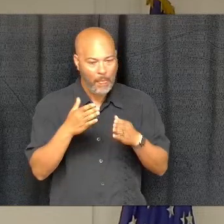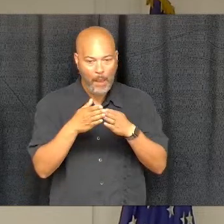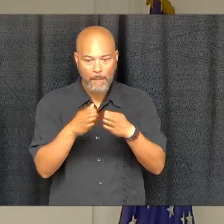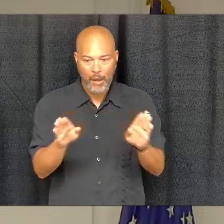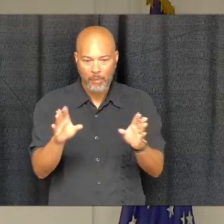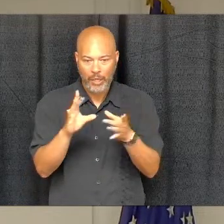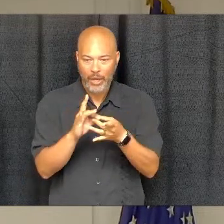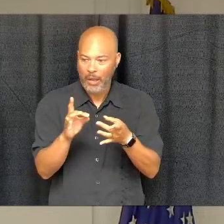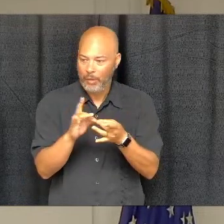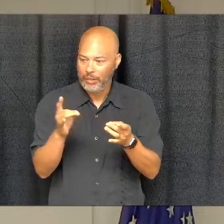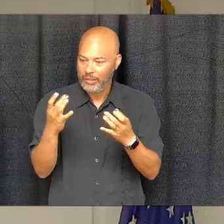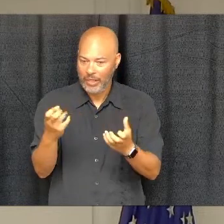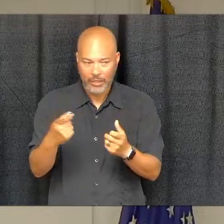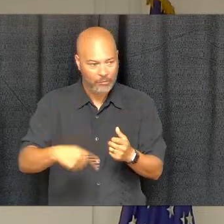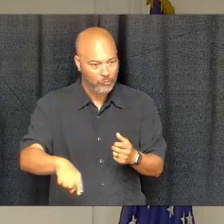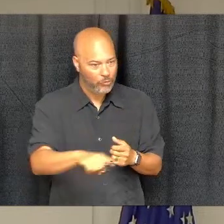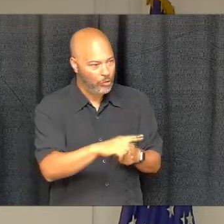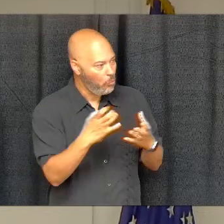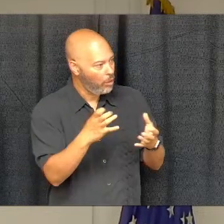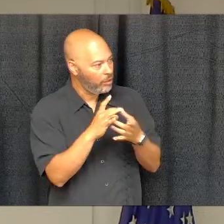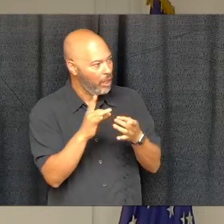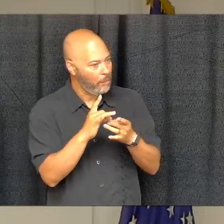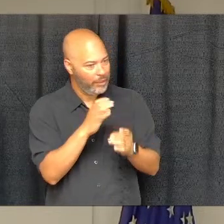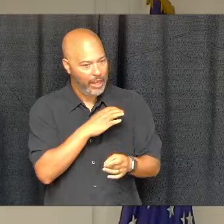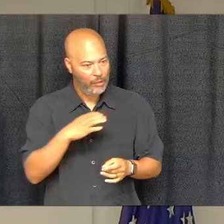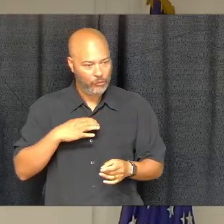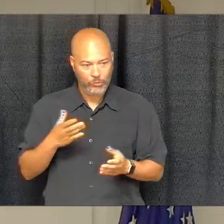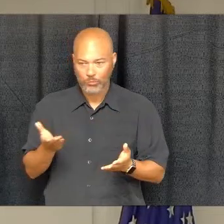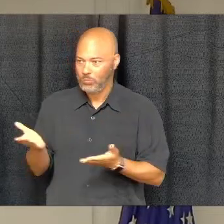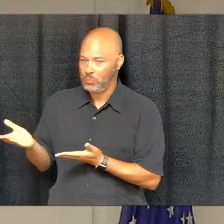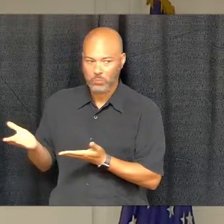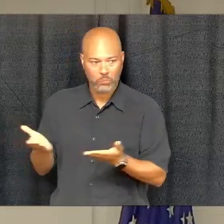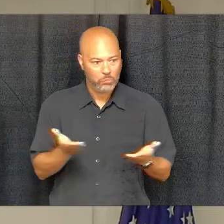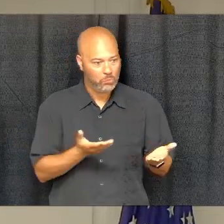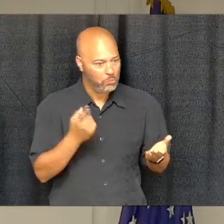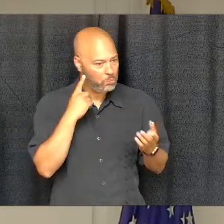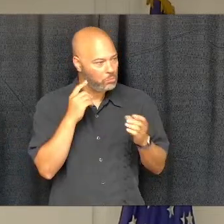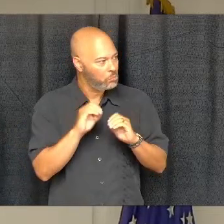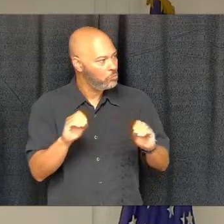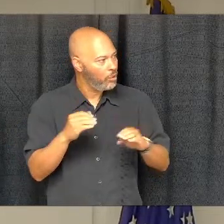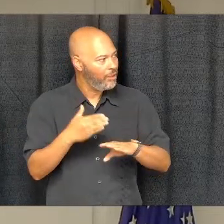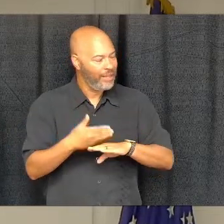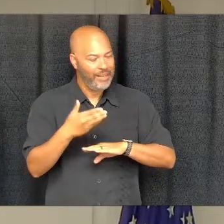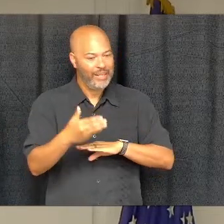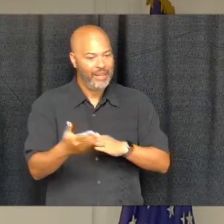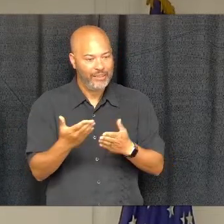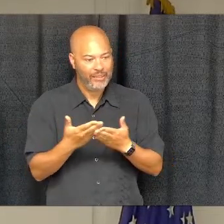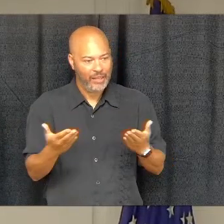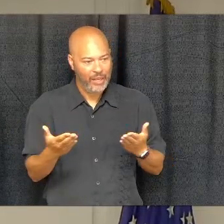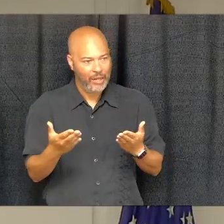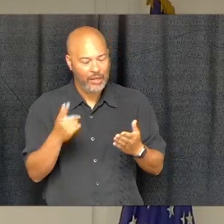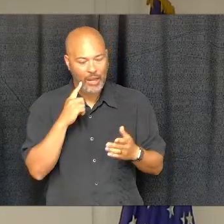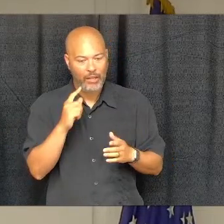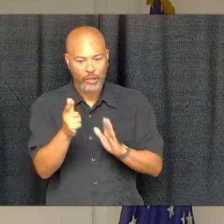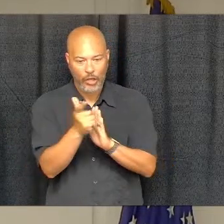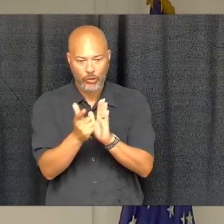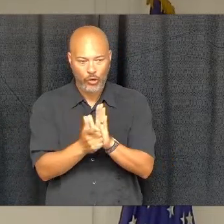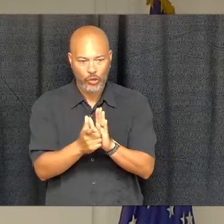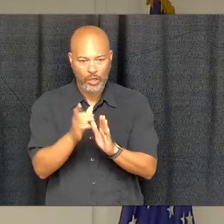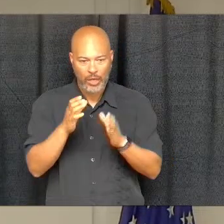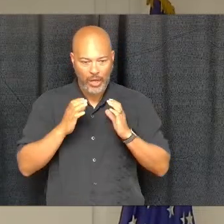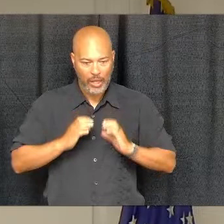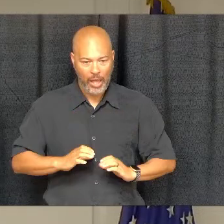our agenda. Any member of the public wish to address the council? Seeing none, the next item on our agenda is an attorney-client